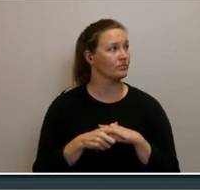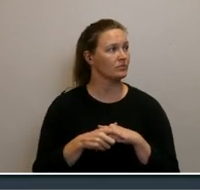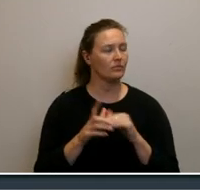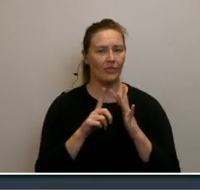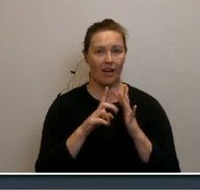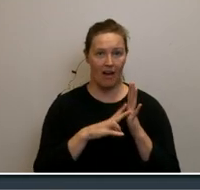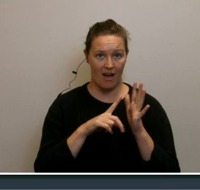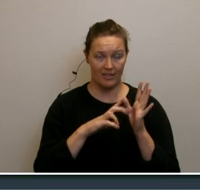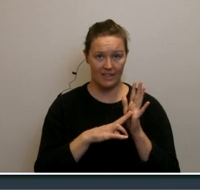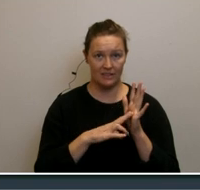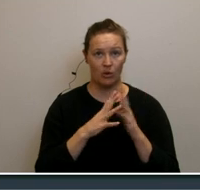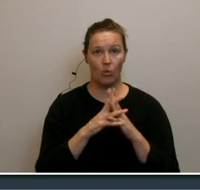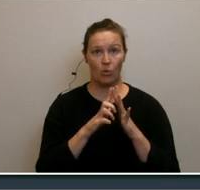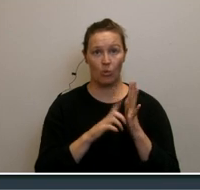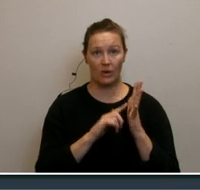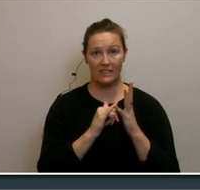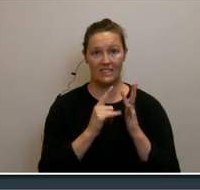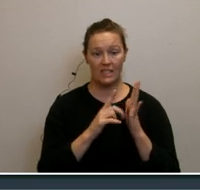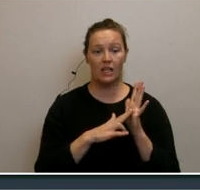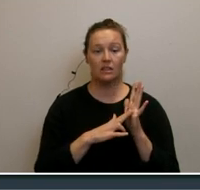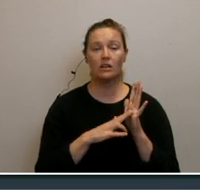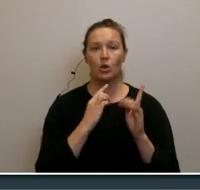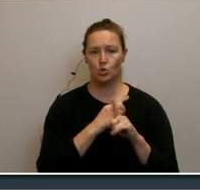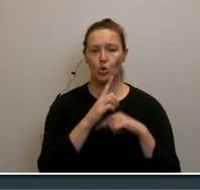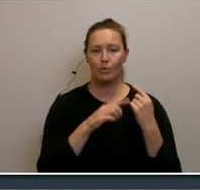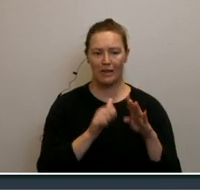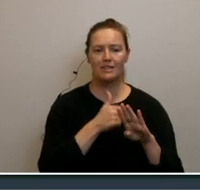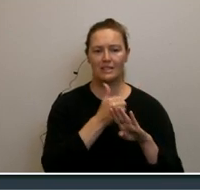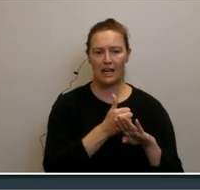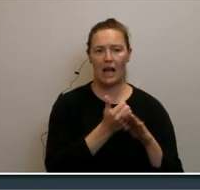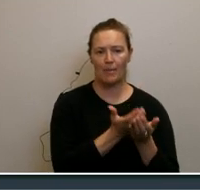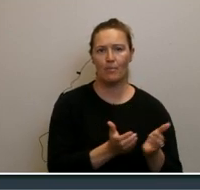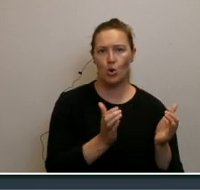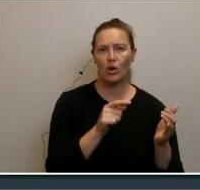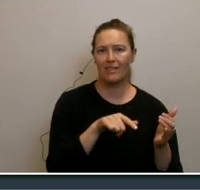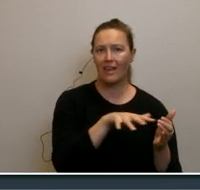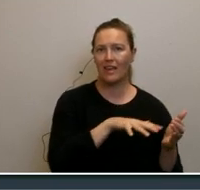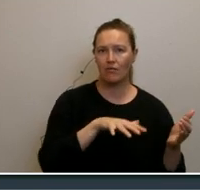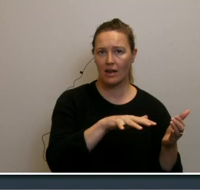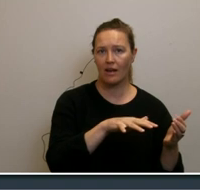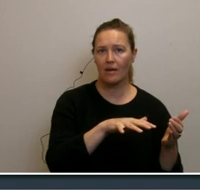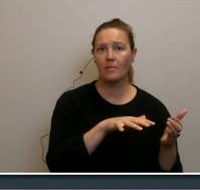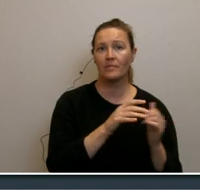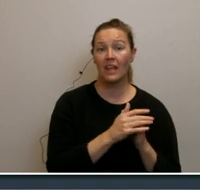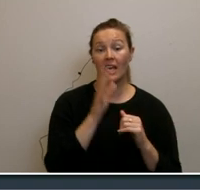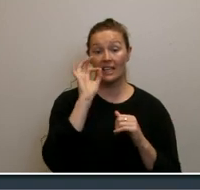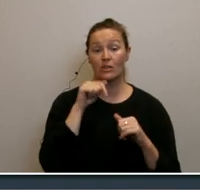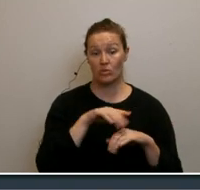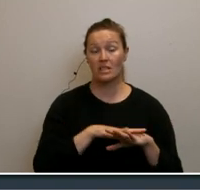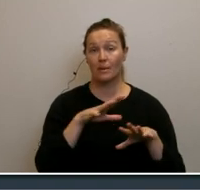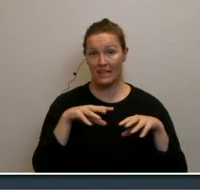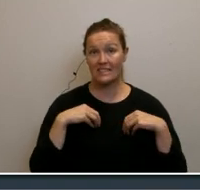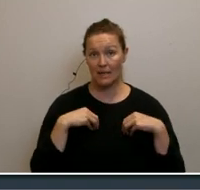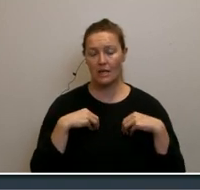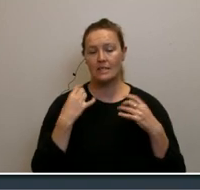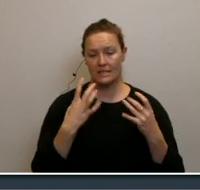Ivan Wilson, promoted a pool on that shoreline, which was accepted by the council.